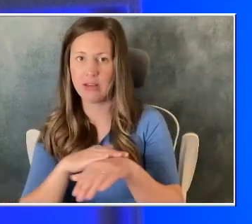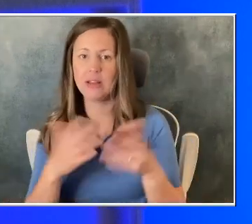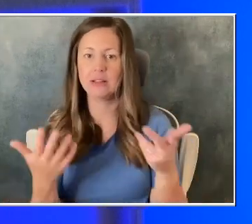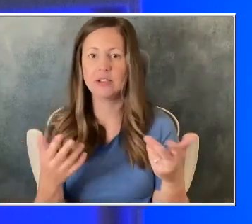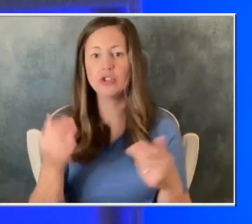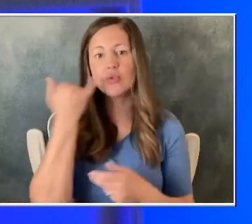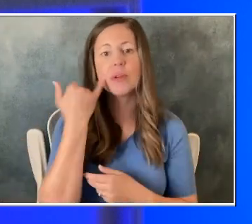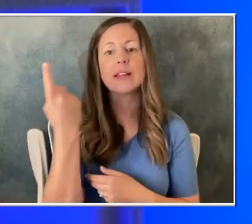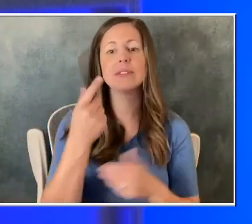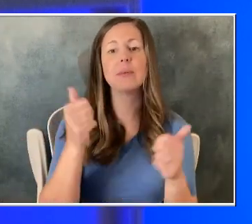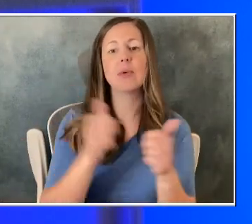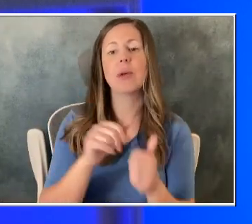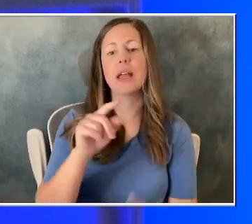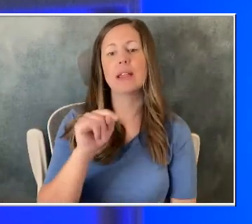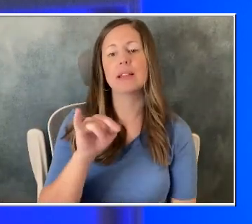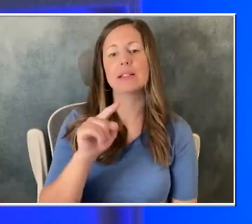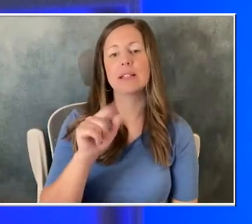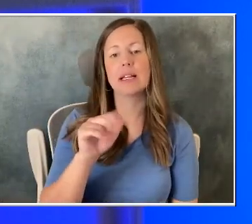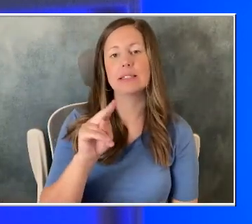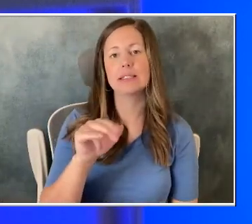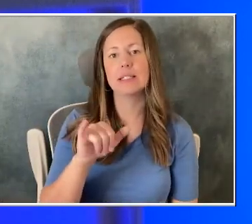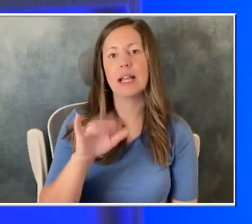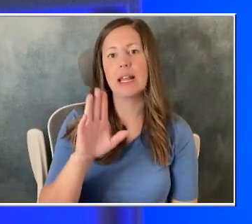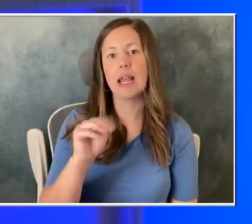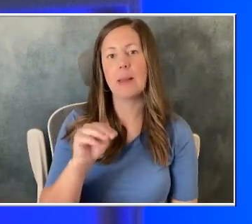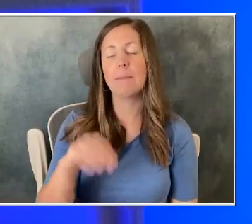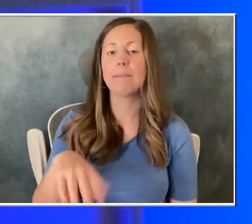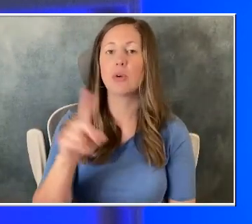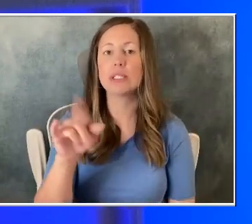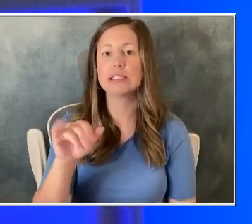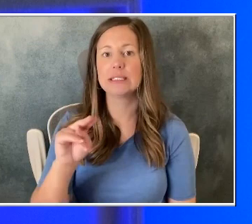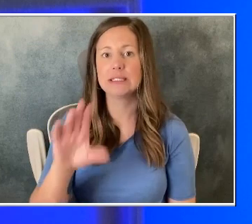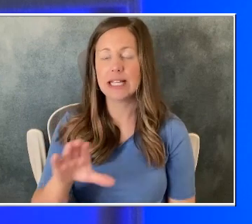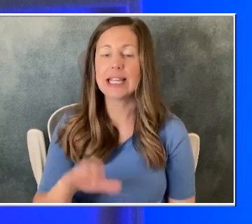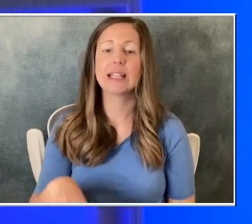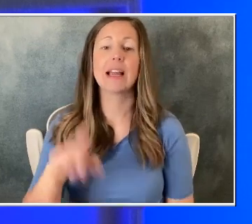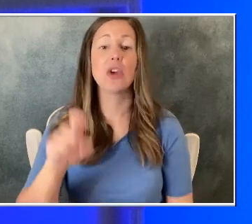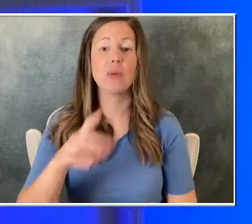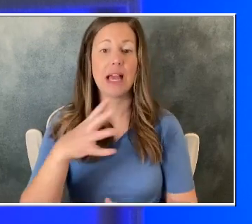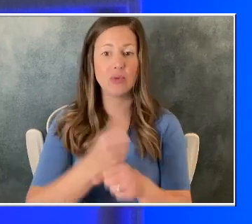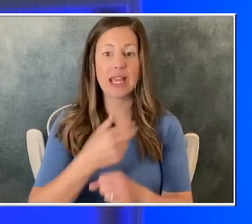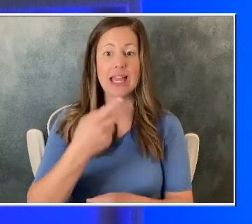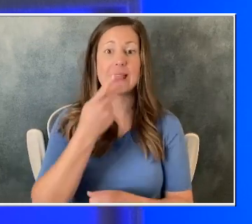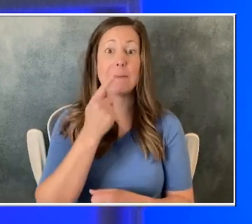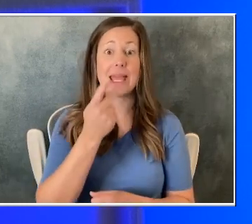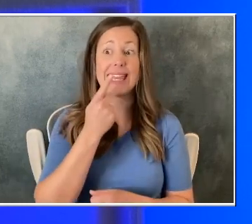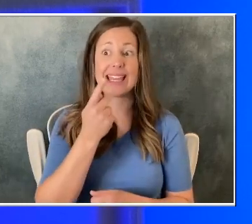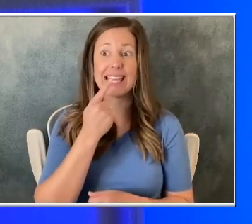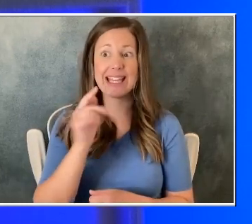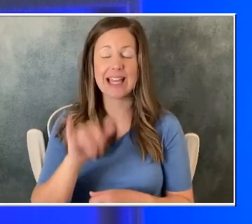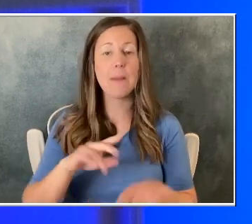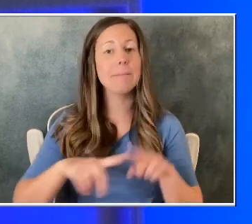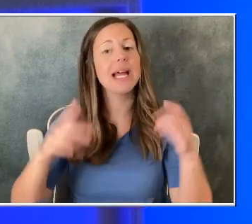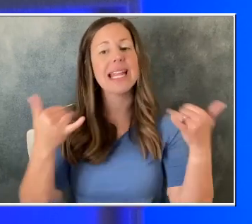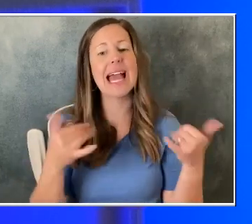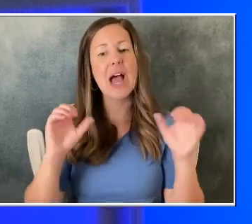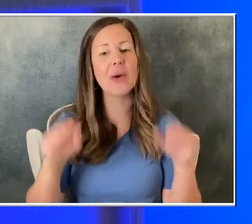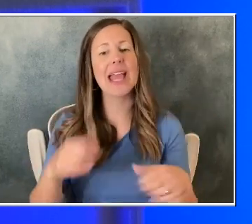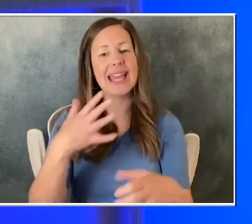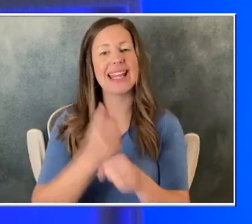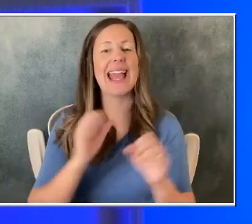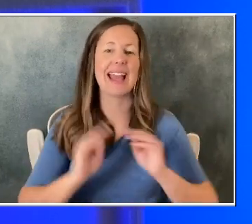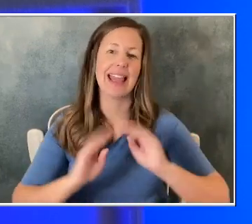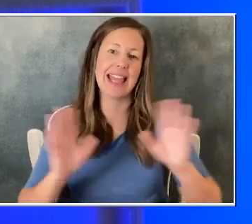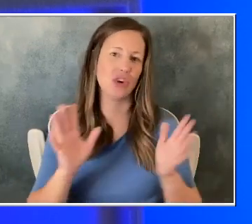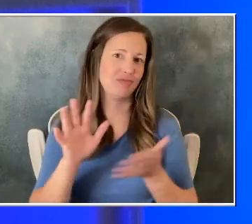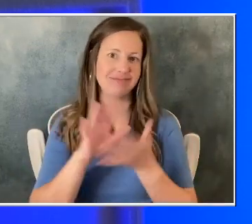with titanium or zinc in it, and those are the physical sunblocks, you had to get the opaque sunscreens or sunblocks. But now you can get them as transparent sunblocks.